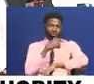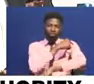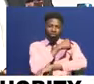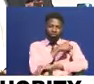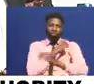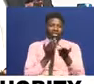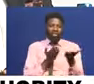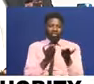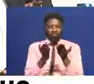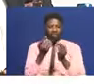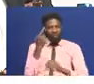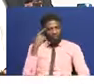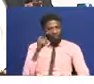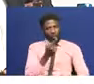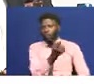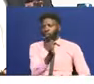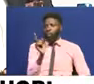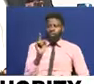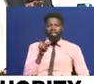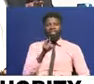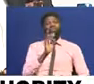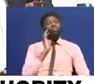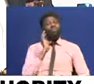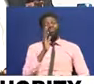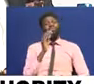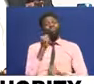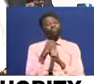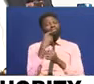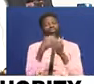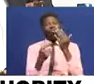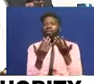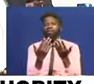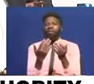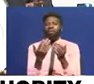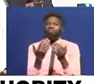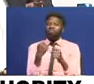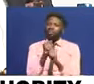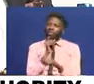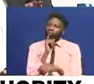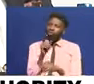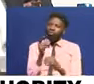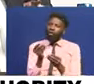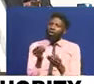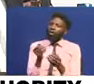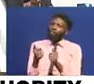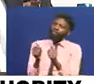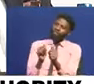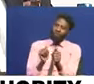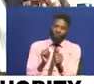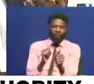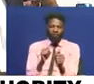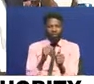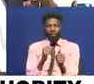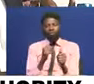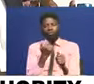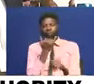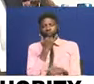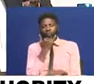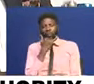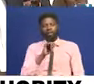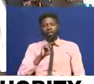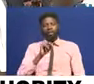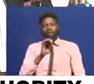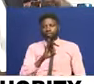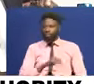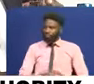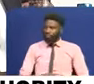to avoid the mistakes that you used to decry in the past? A lot of it, if you ask me, has already been taken care of in the design. Mm-hmm. In the design, like I